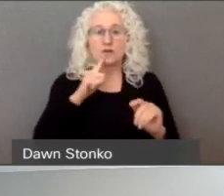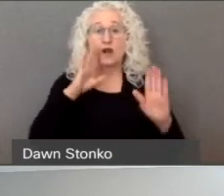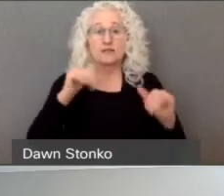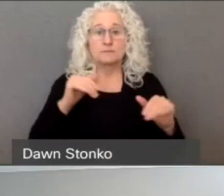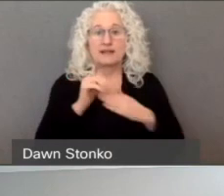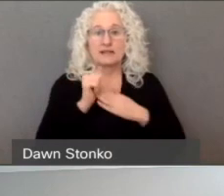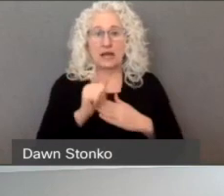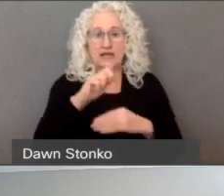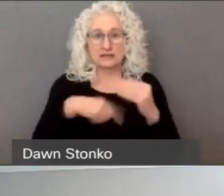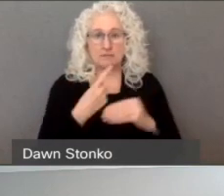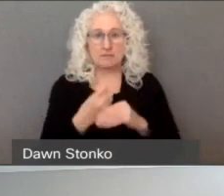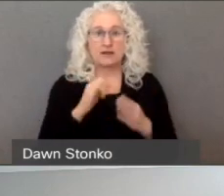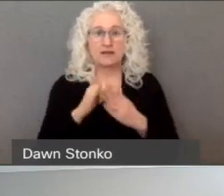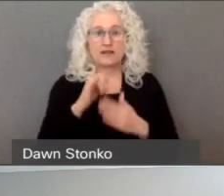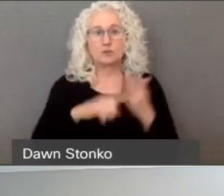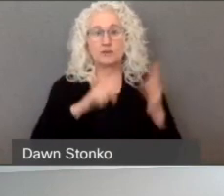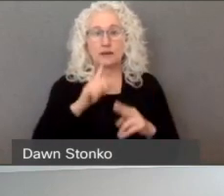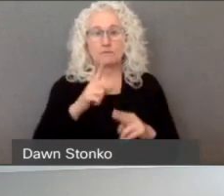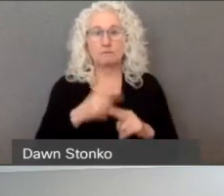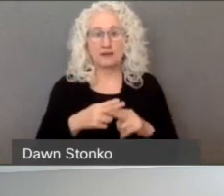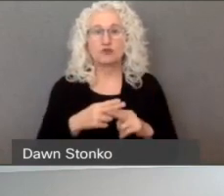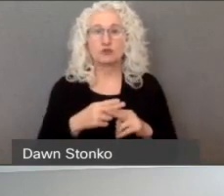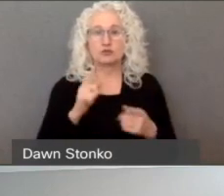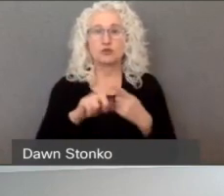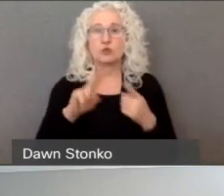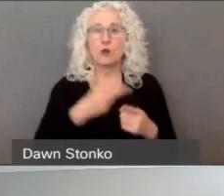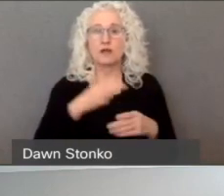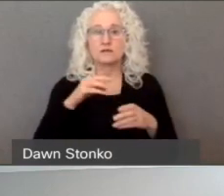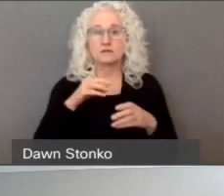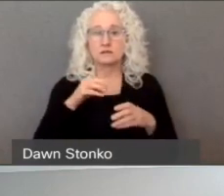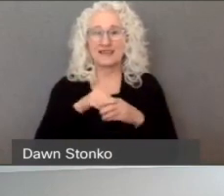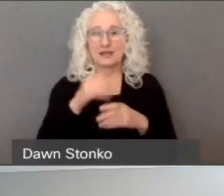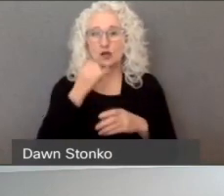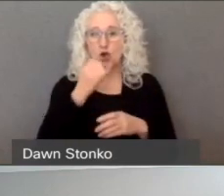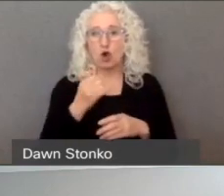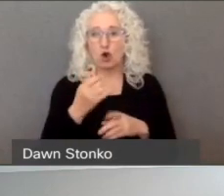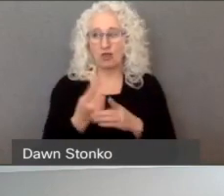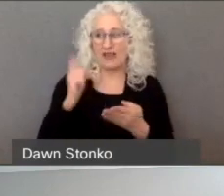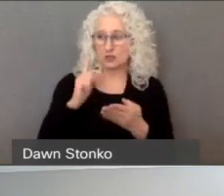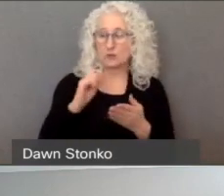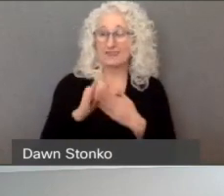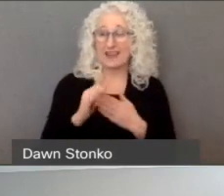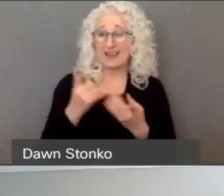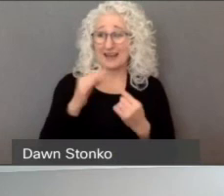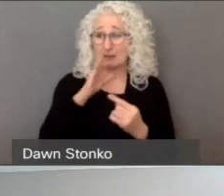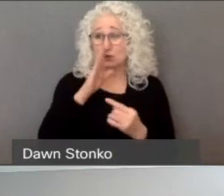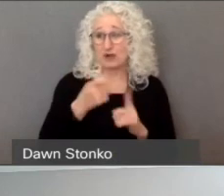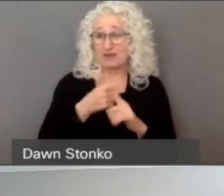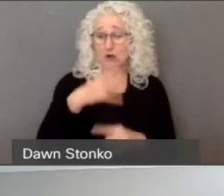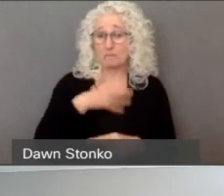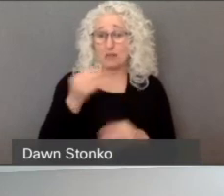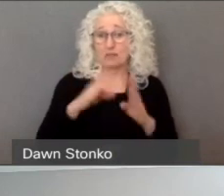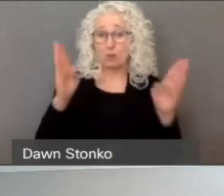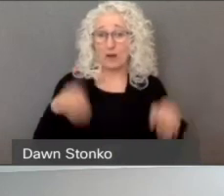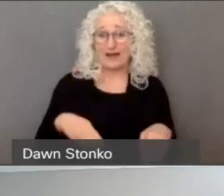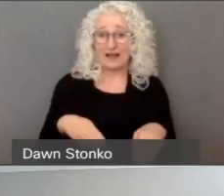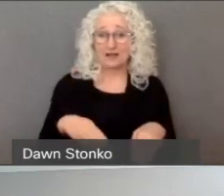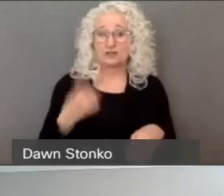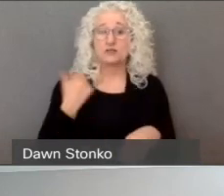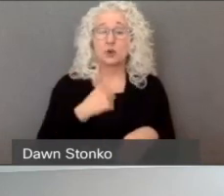they mentioned to us in the call last week, that came straight from the White House. So we expect to get guidance on that very soon. We don't have it